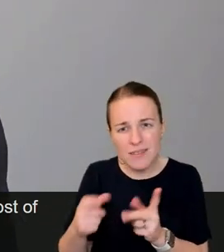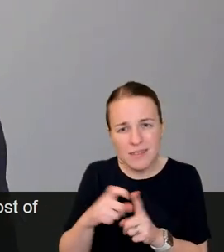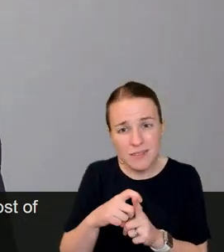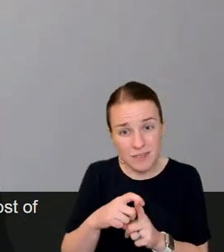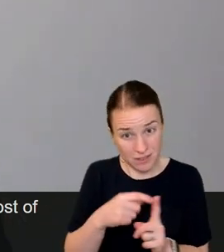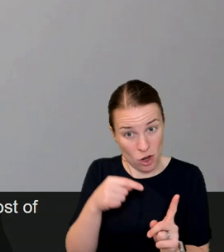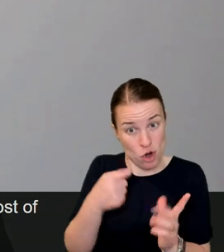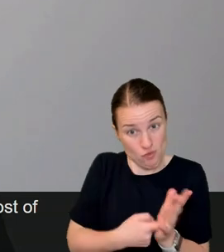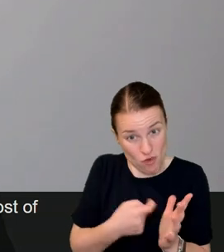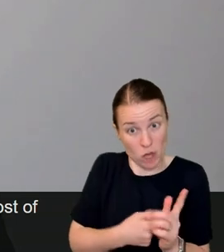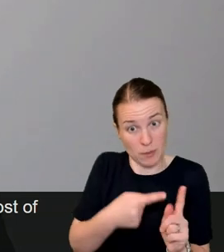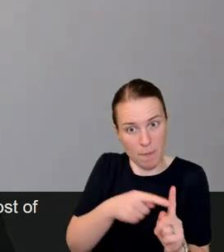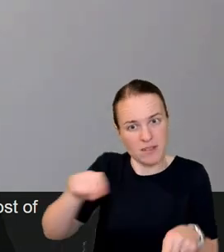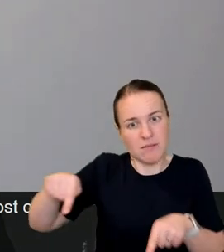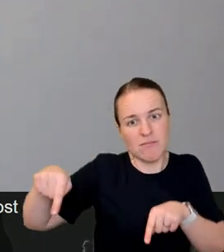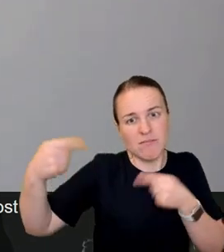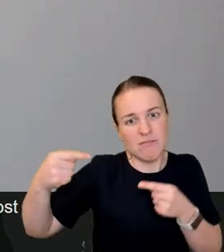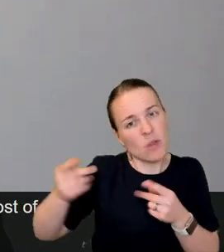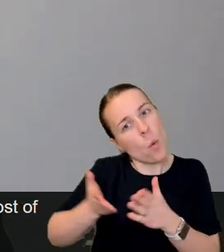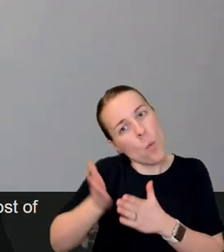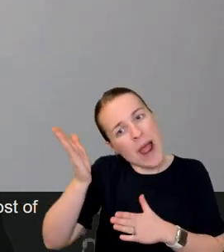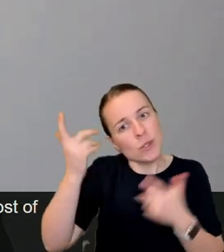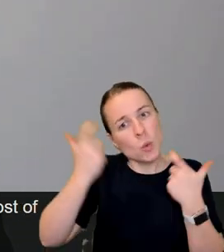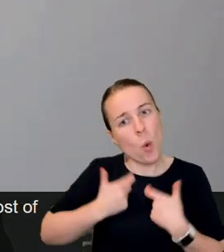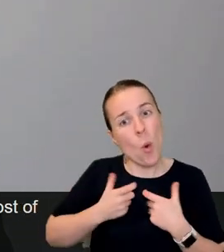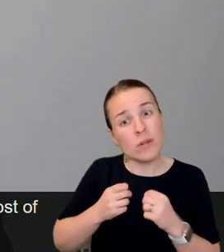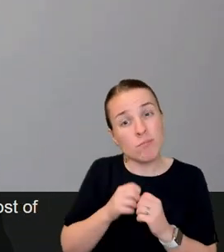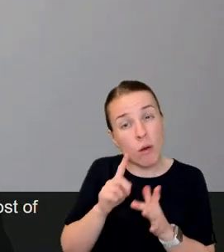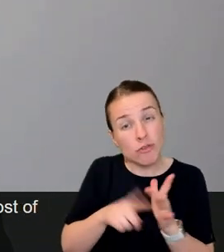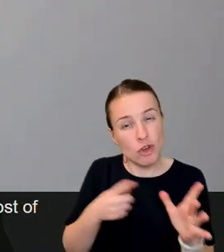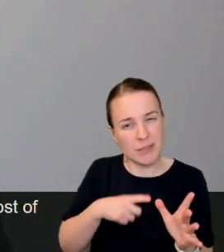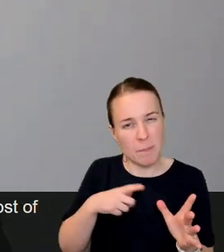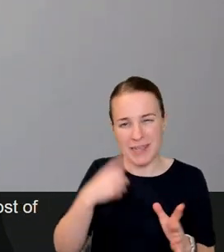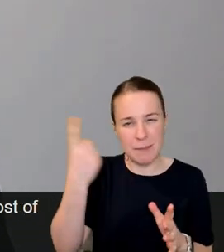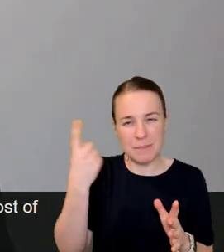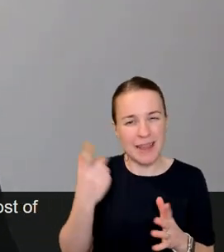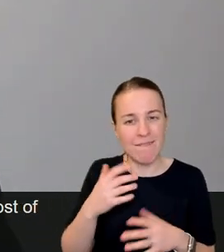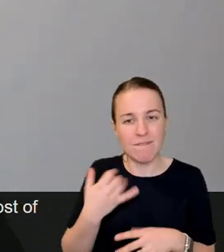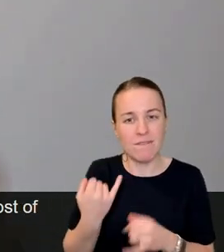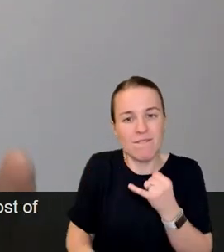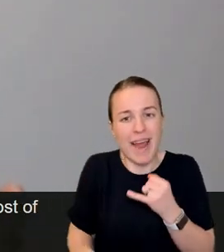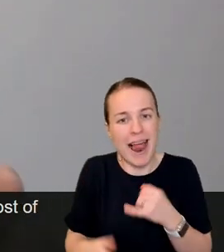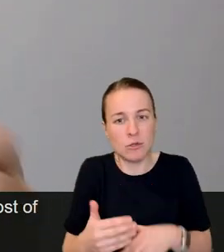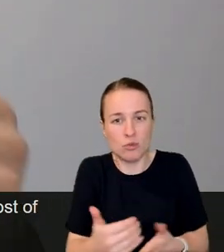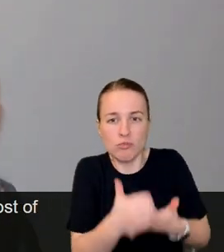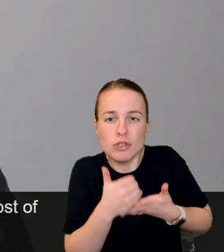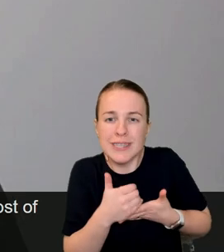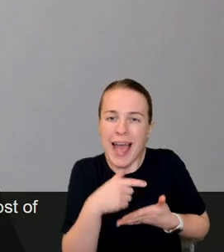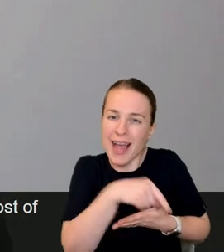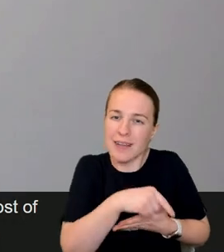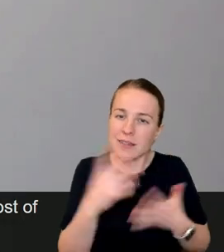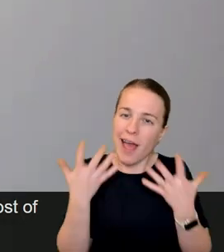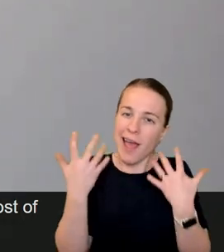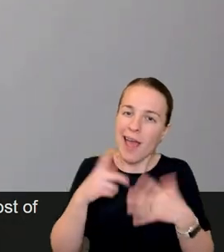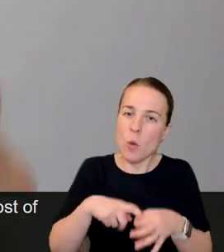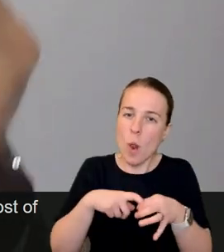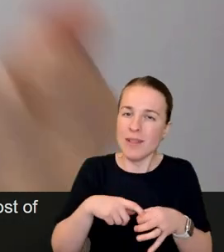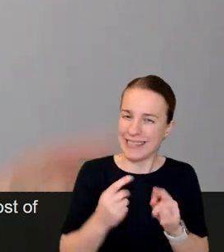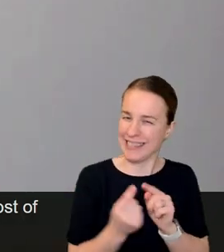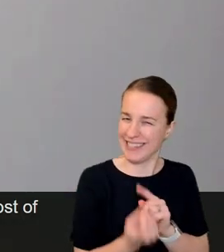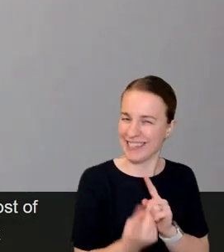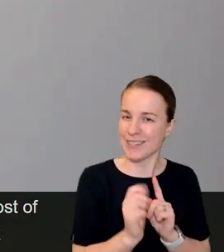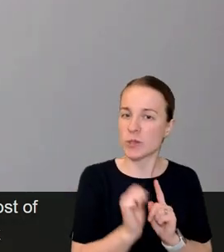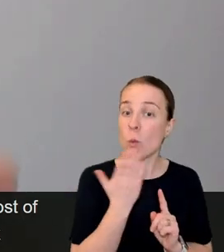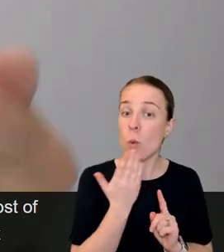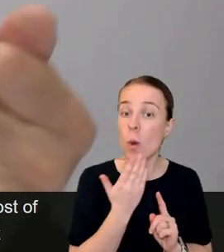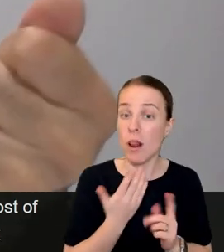failed to protect the air quality around Ella's school. Some of the policies that we've been in favour of, the Lib